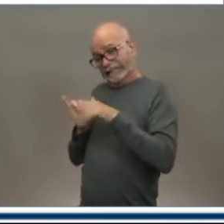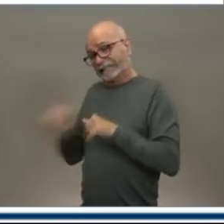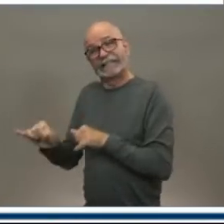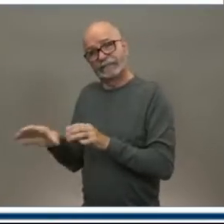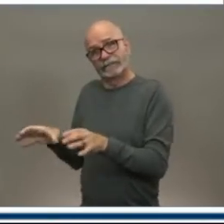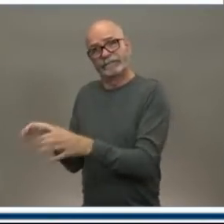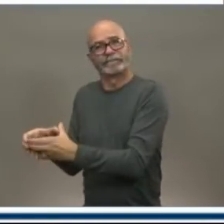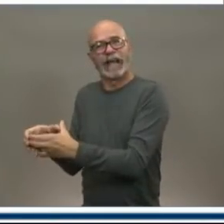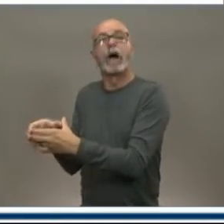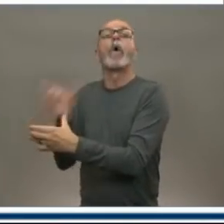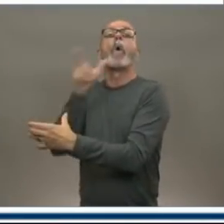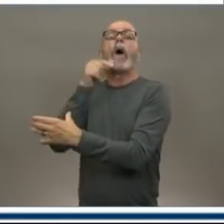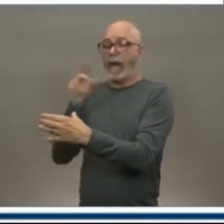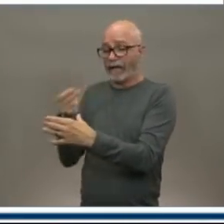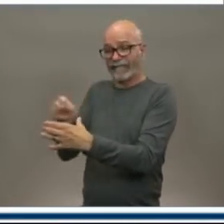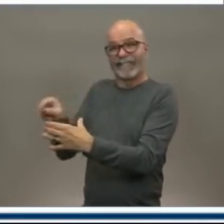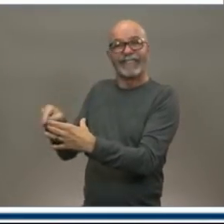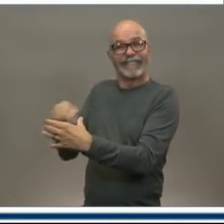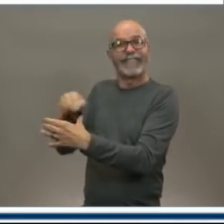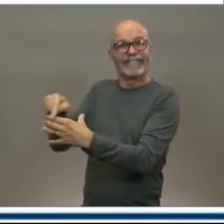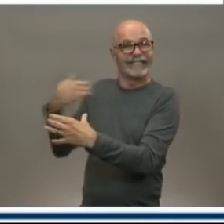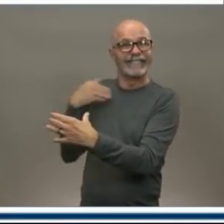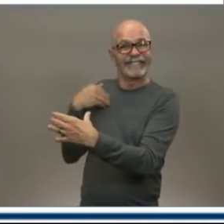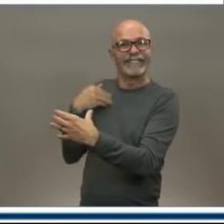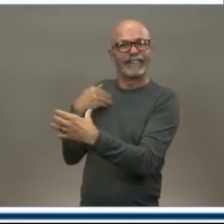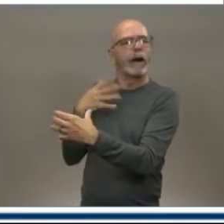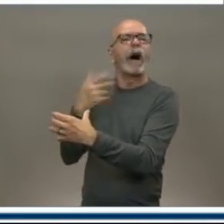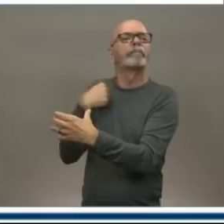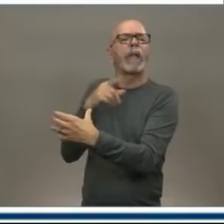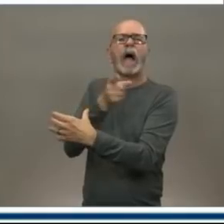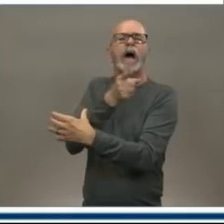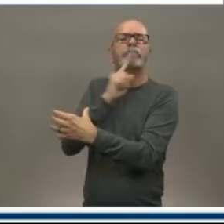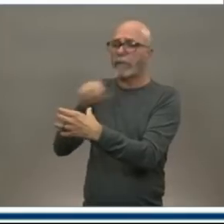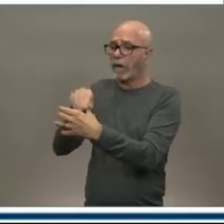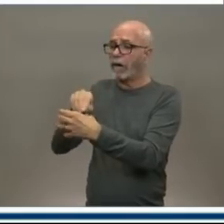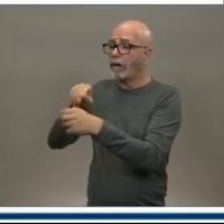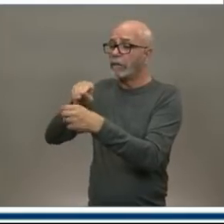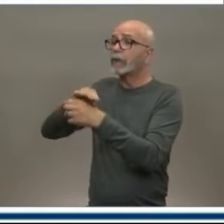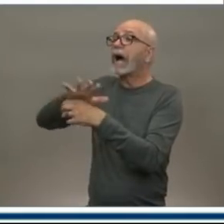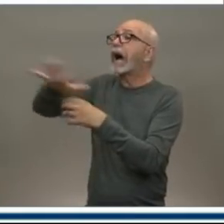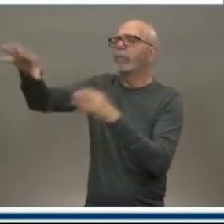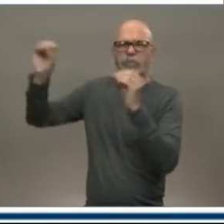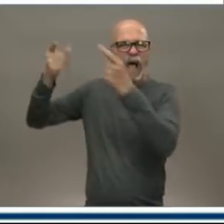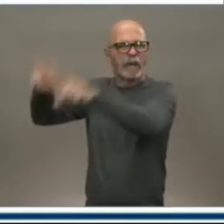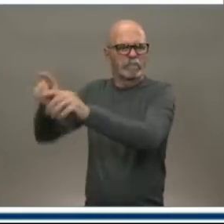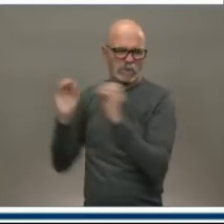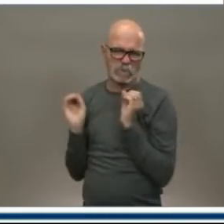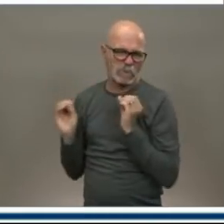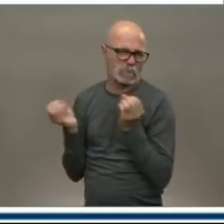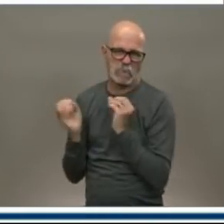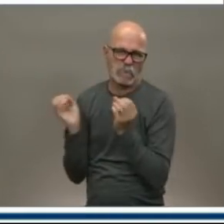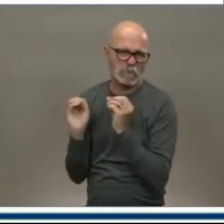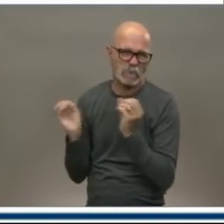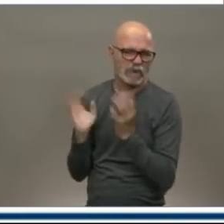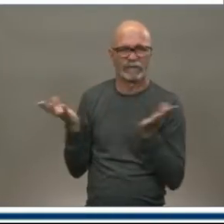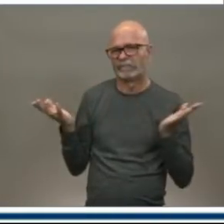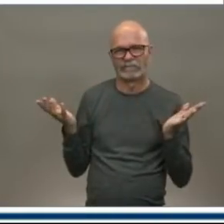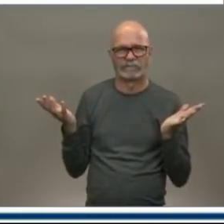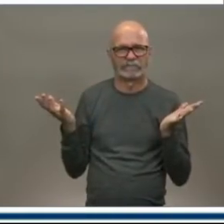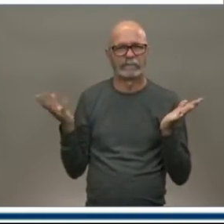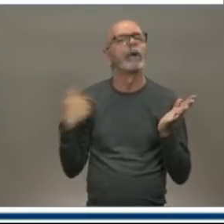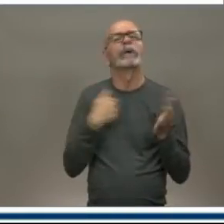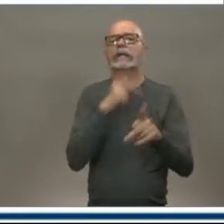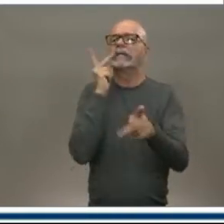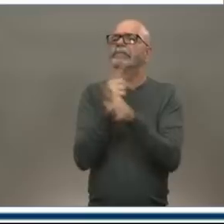members who test positive, we're not seeing spread beyond that. We continue to look at all our measures and look at our epidemiology,